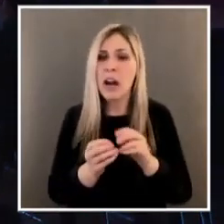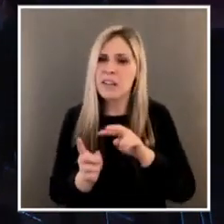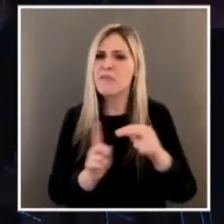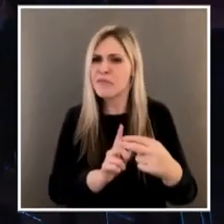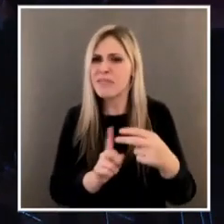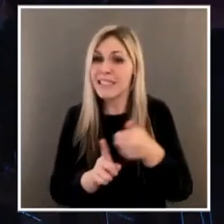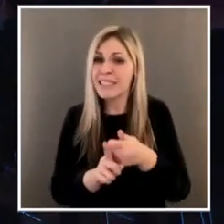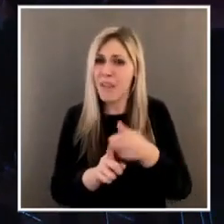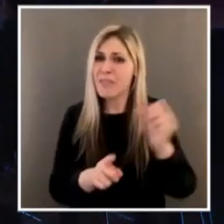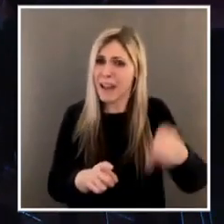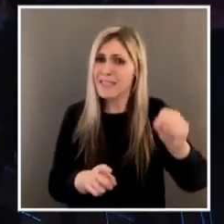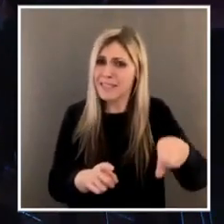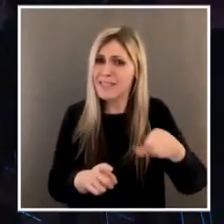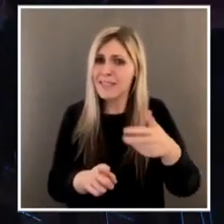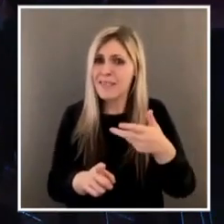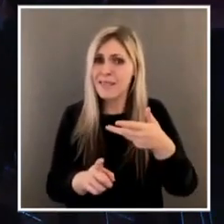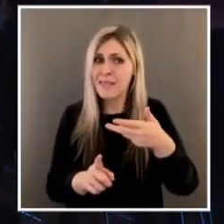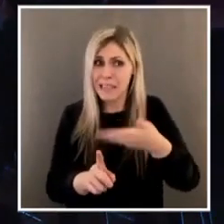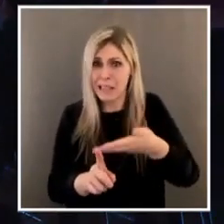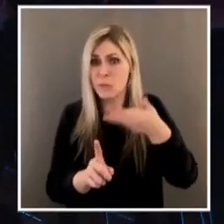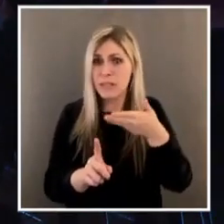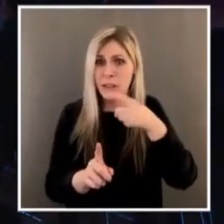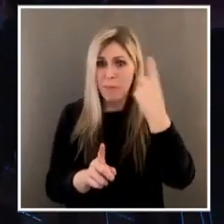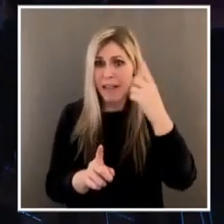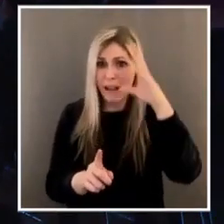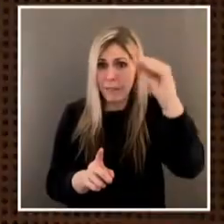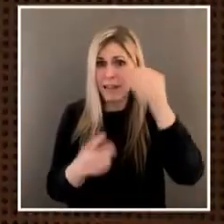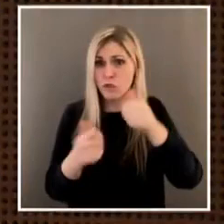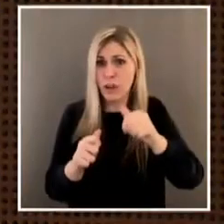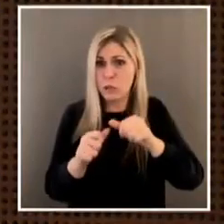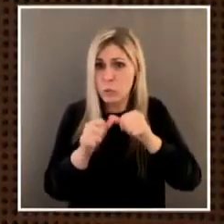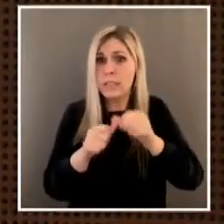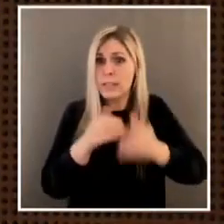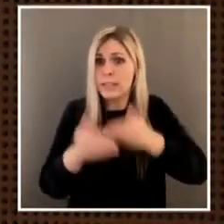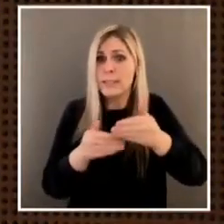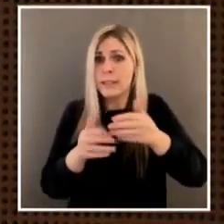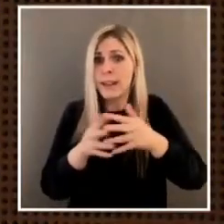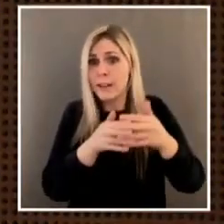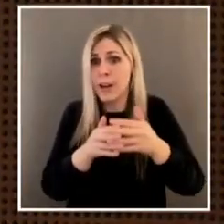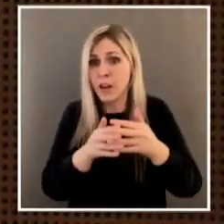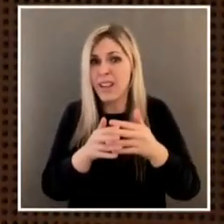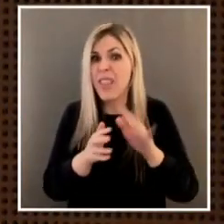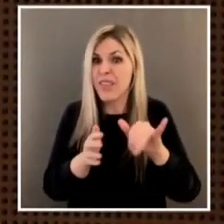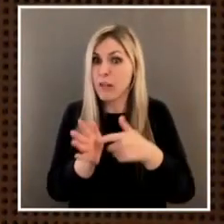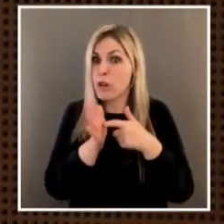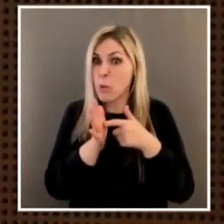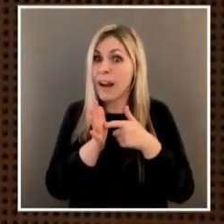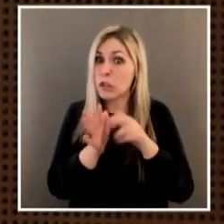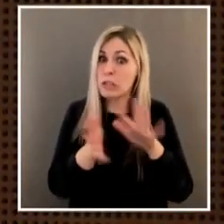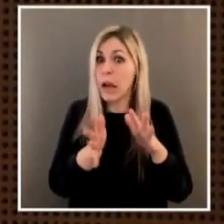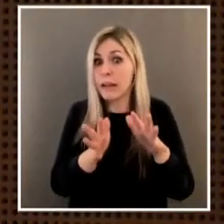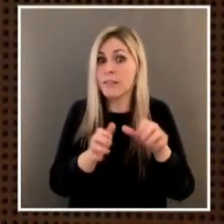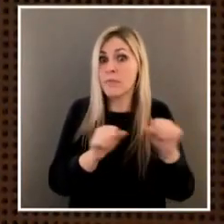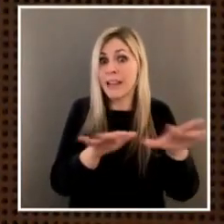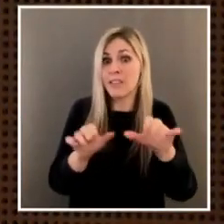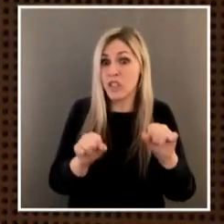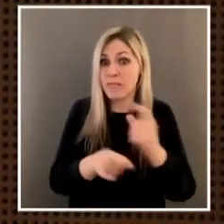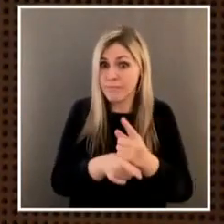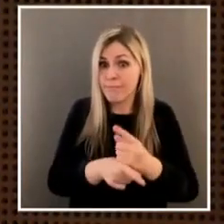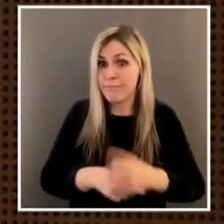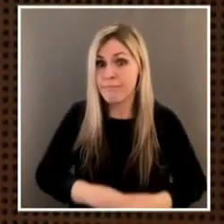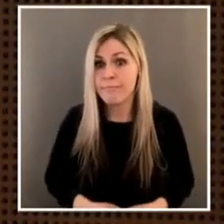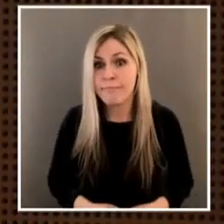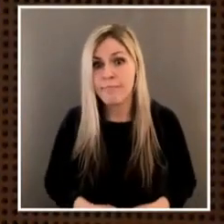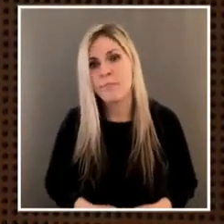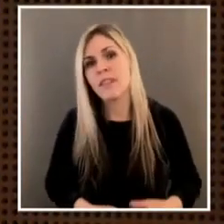I mean, he was a black man trying to survive in America, which does require a kind of magic. My